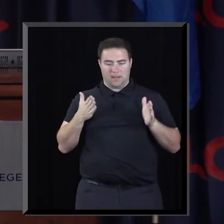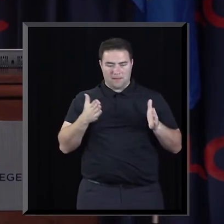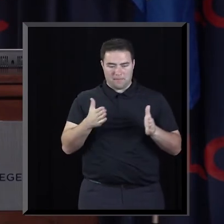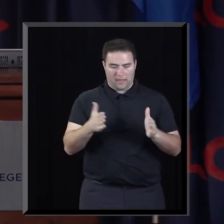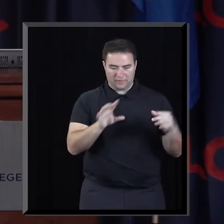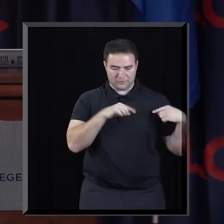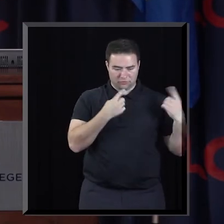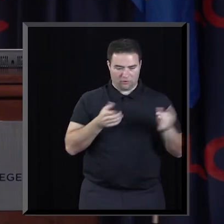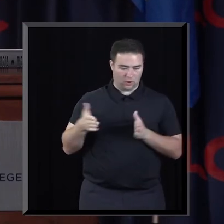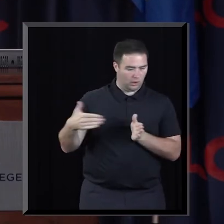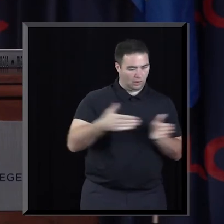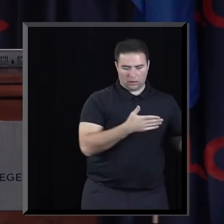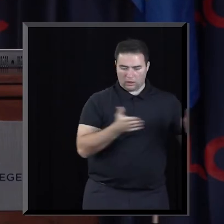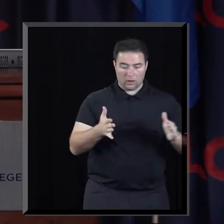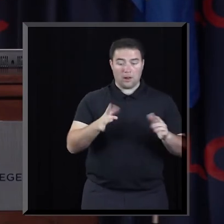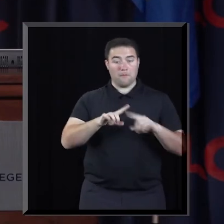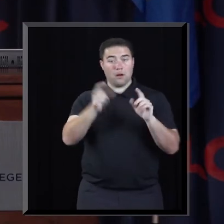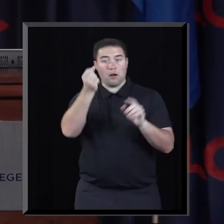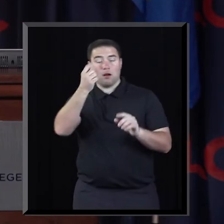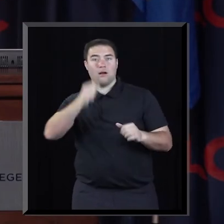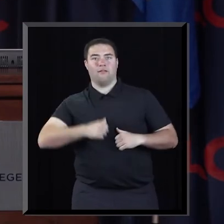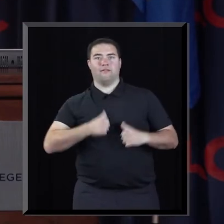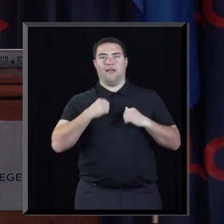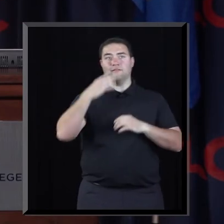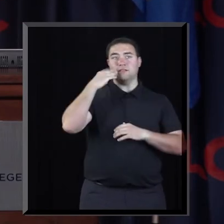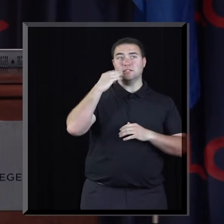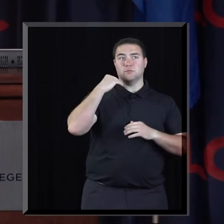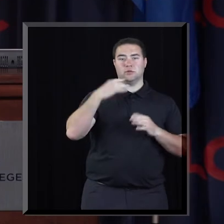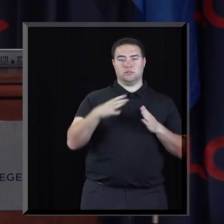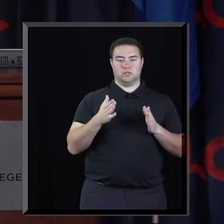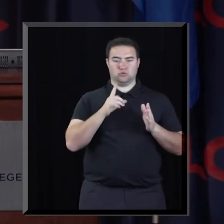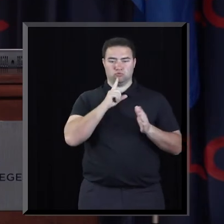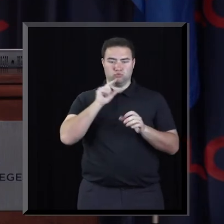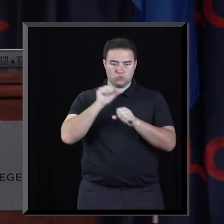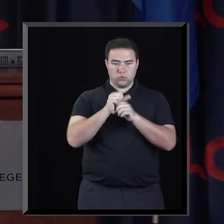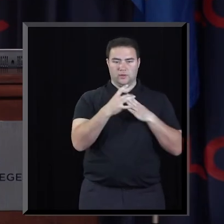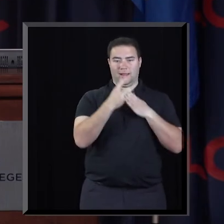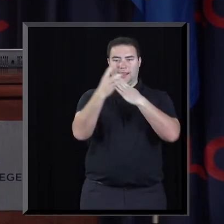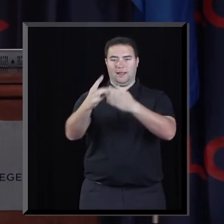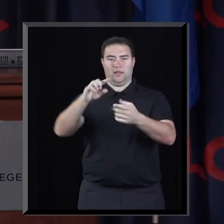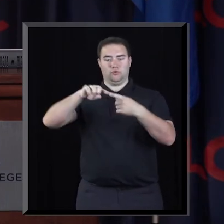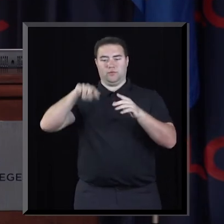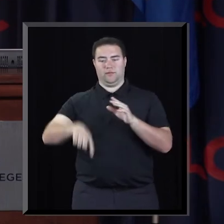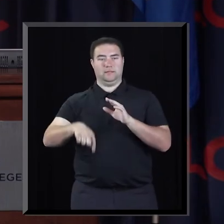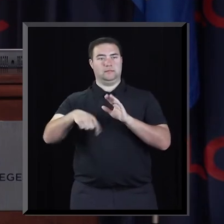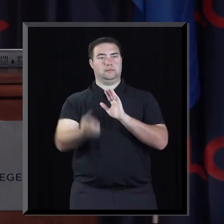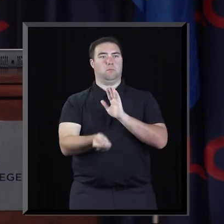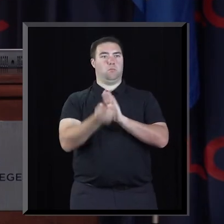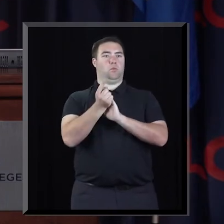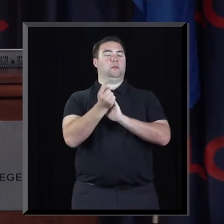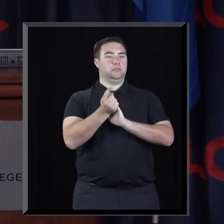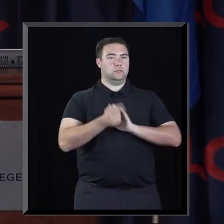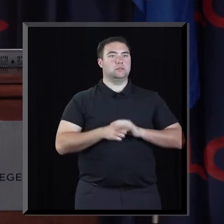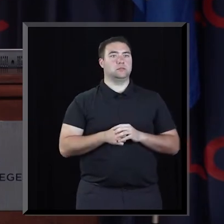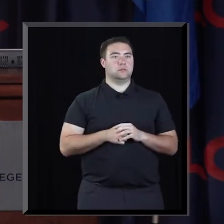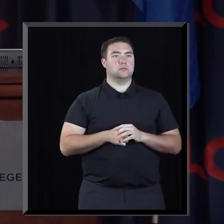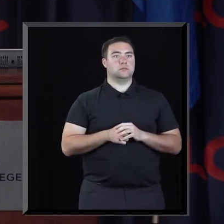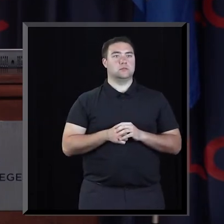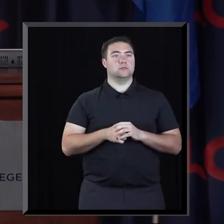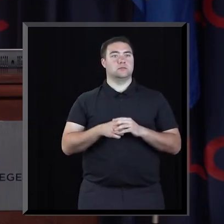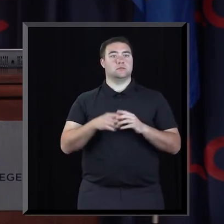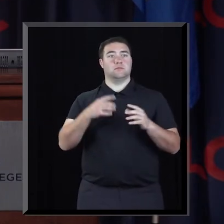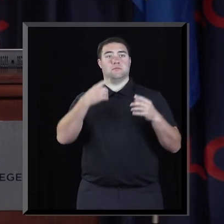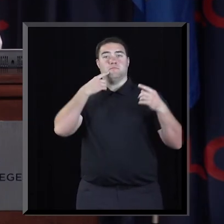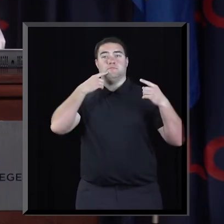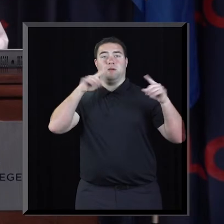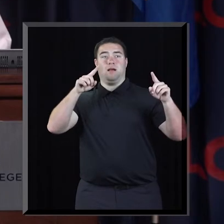I believe life experiences have led me to where I need to be at this moment. I know deep down this is the right time for me to achieve my goal of becoming